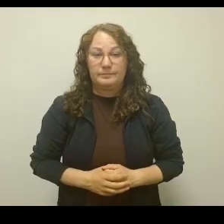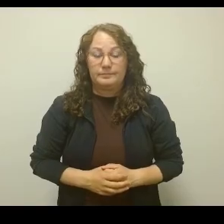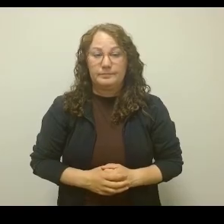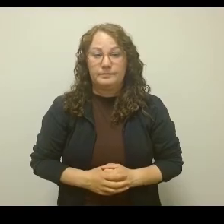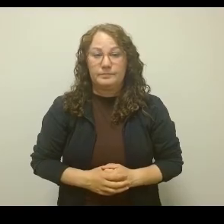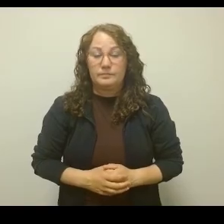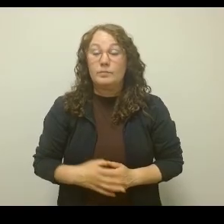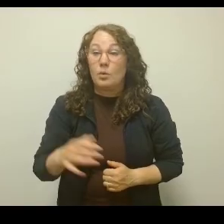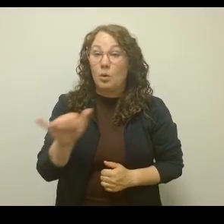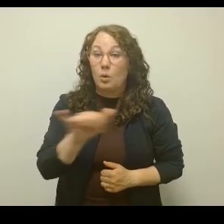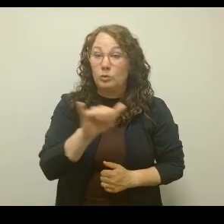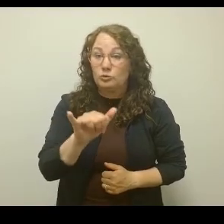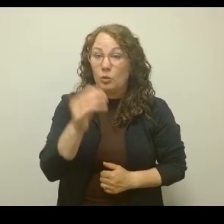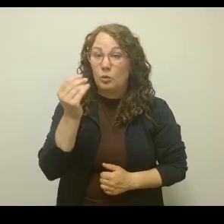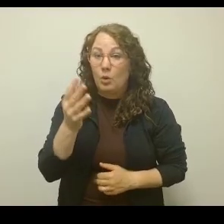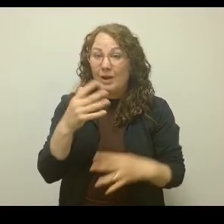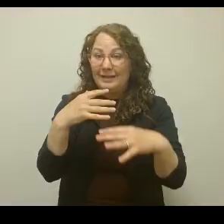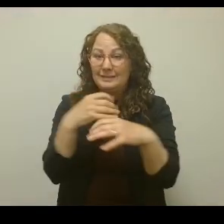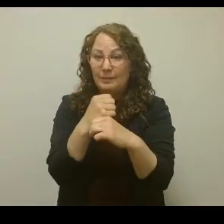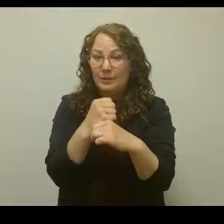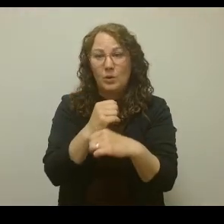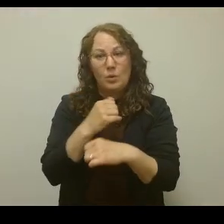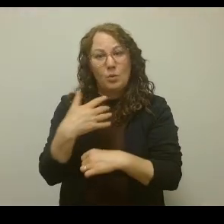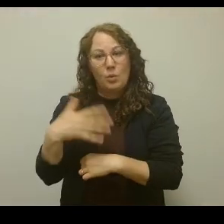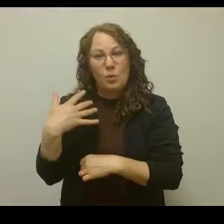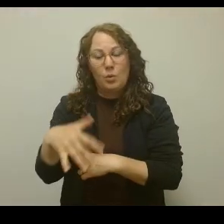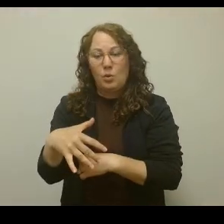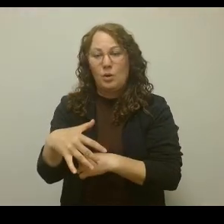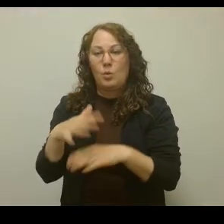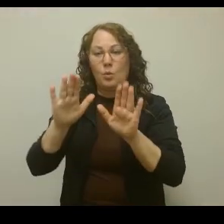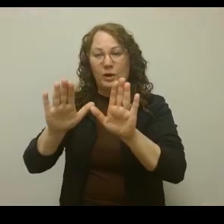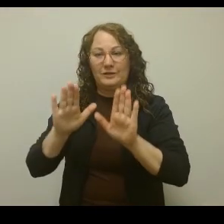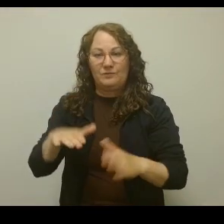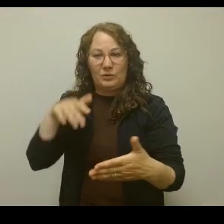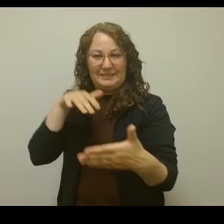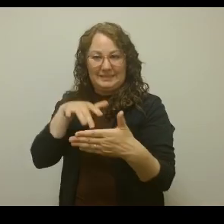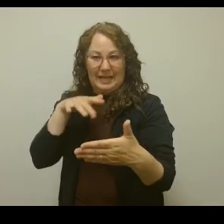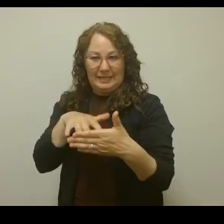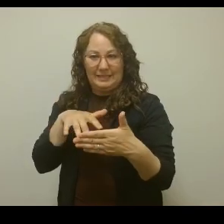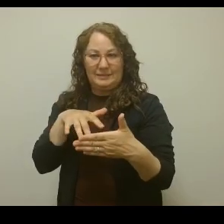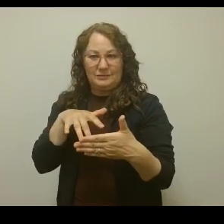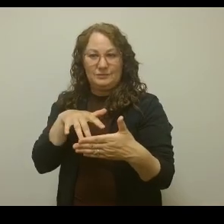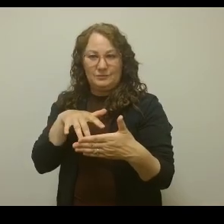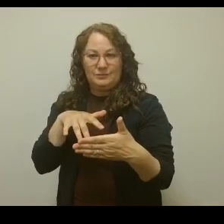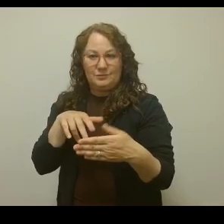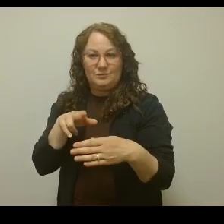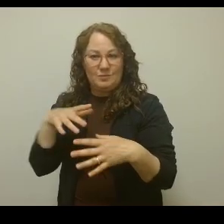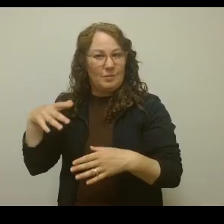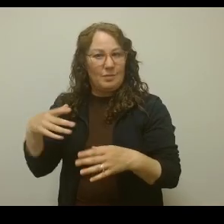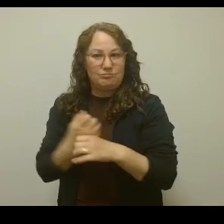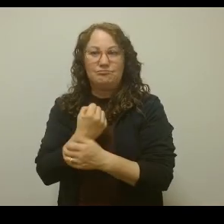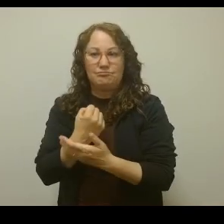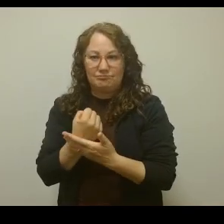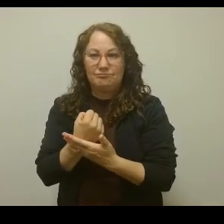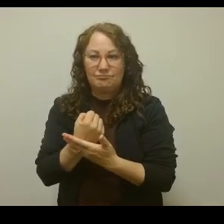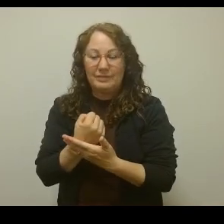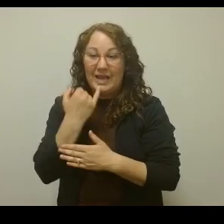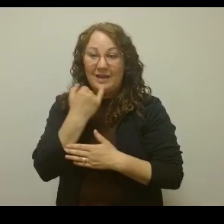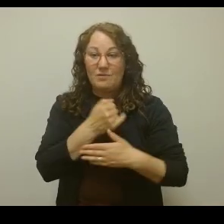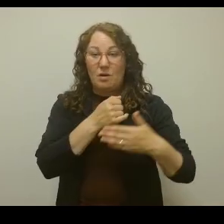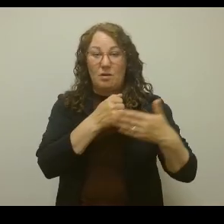And by the way, summarizing is a great study strategy, right? If you're asked to read a longer piece